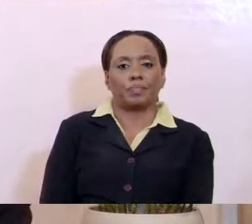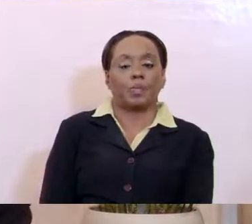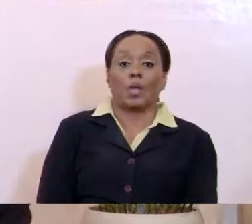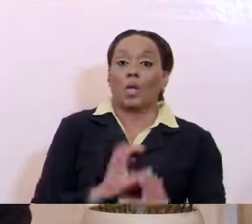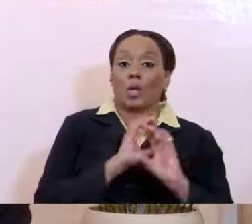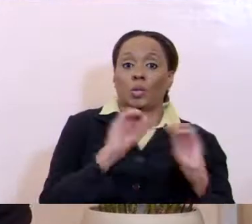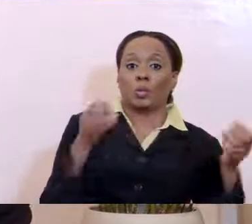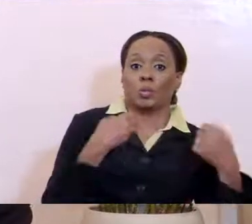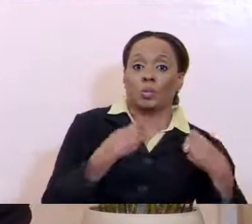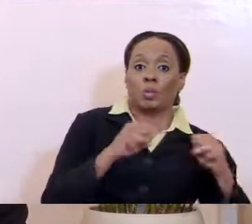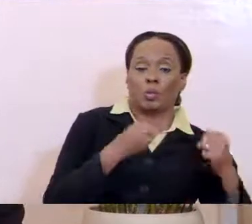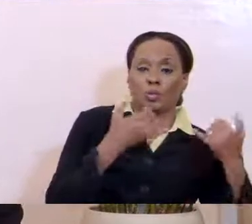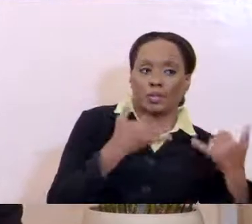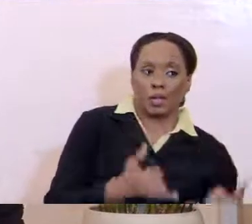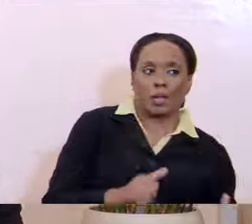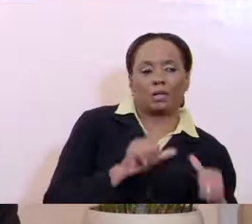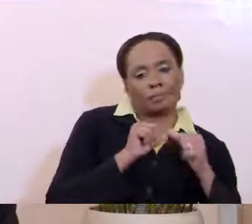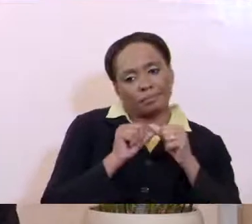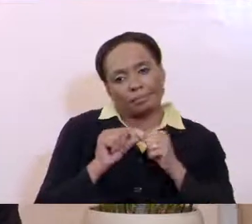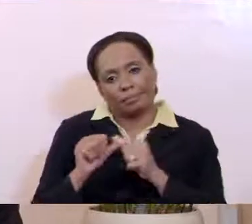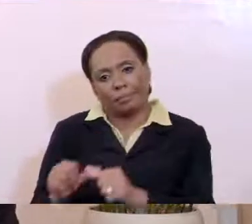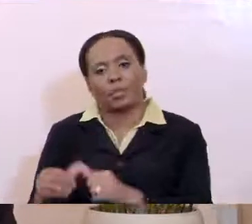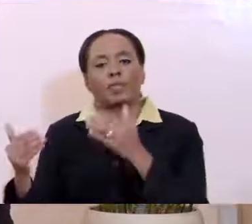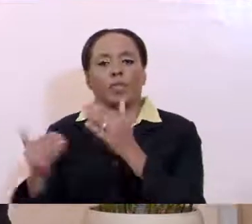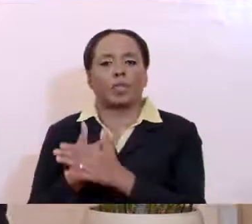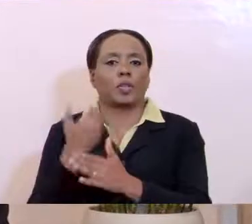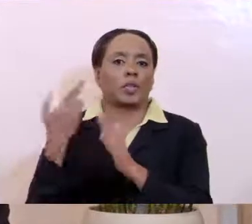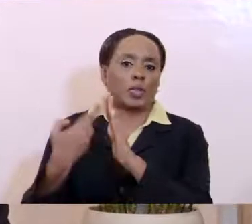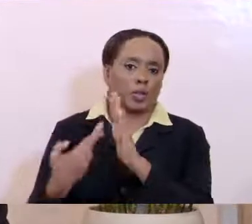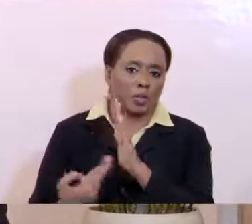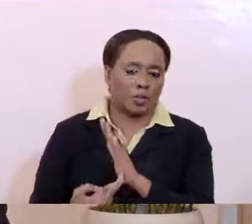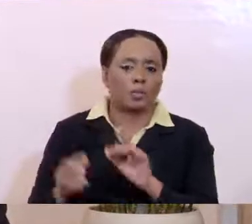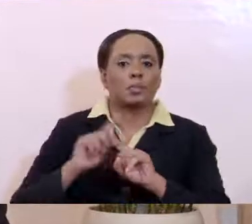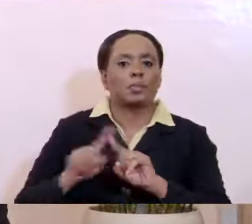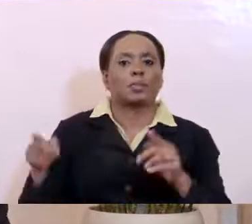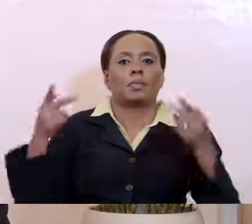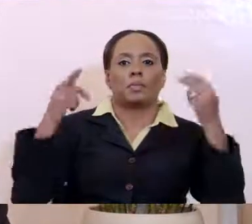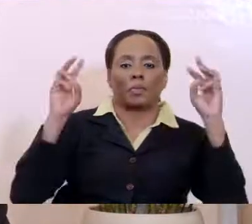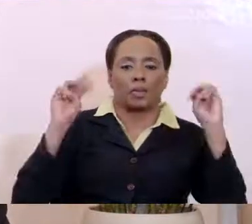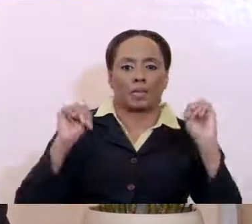new directive, notwithstanding the fact that the Prime Minister did say